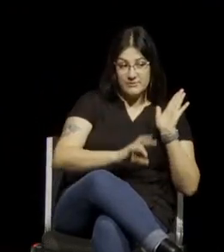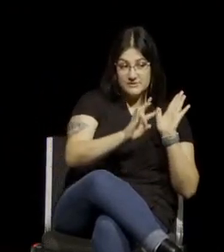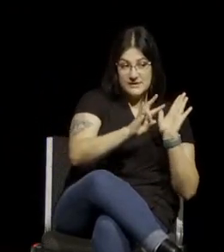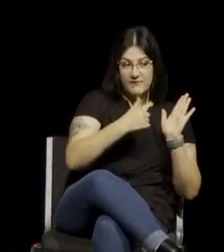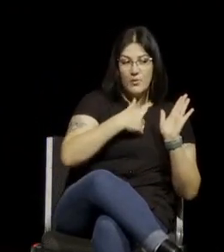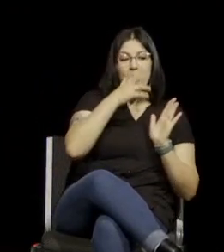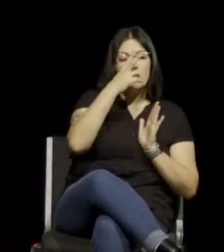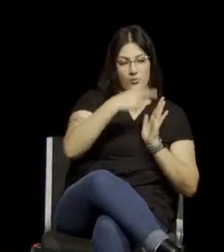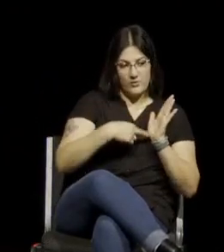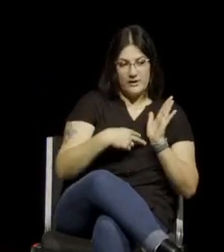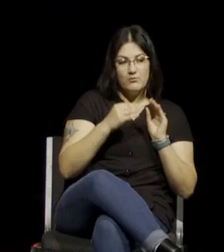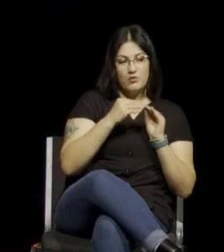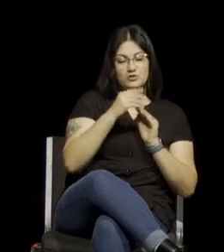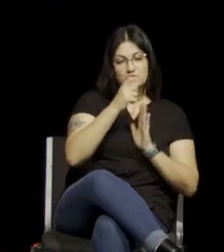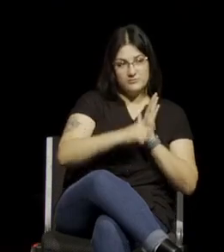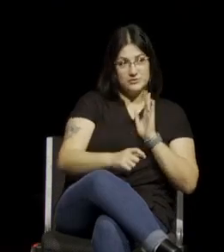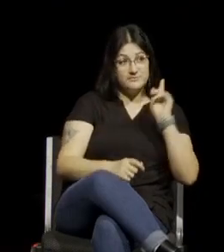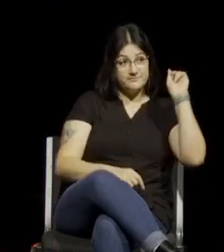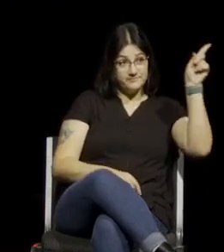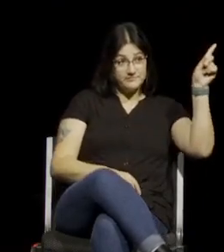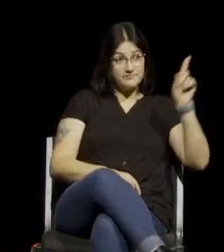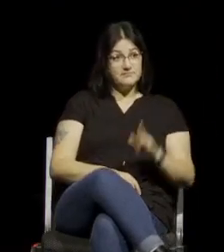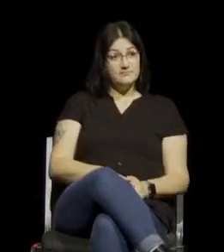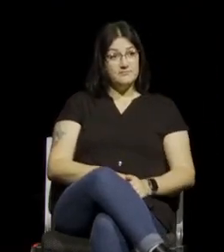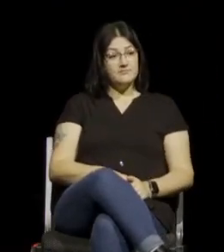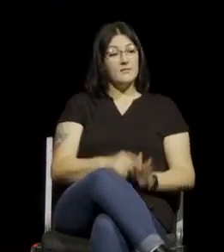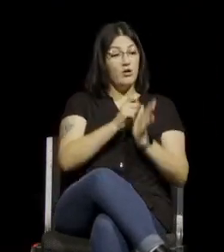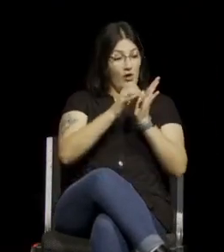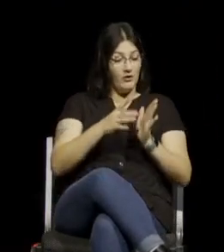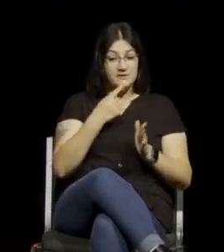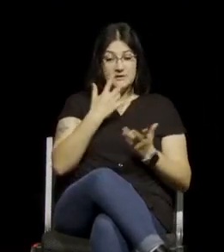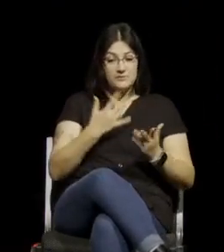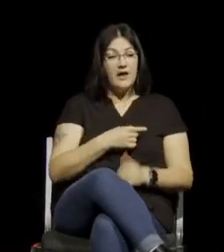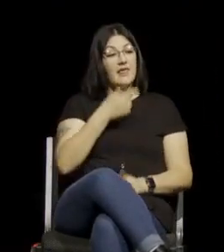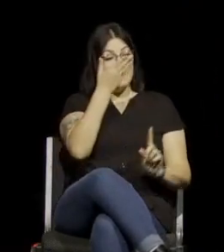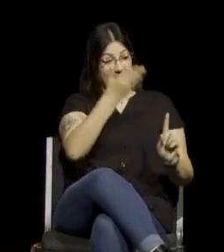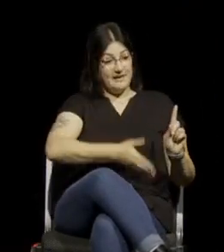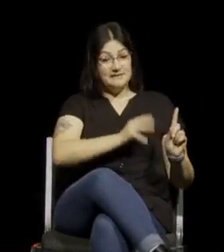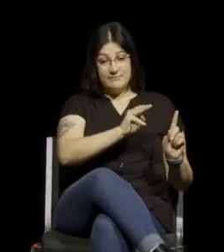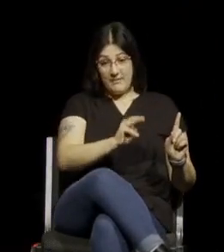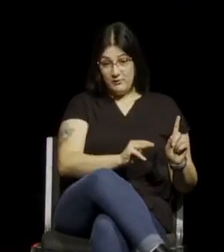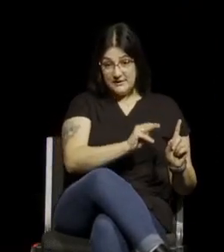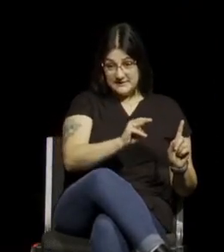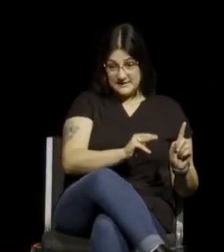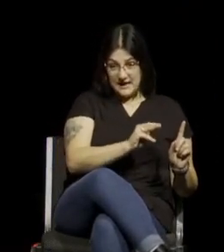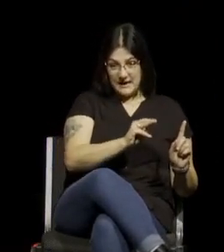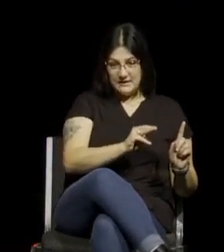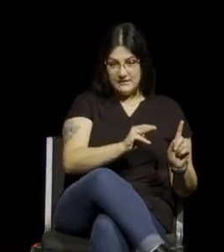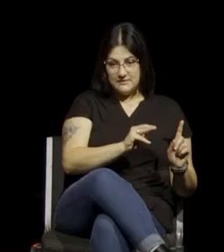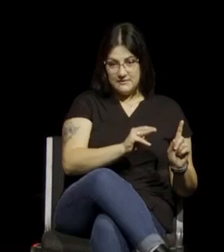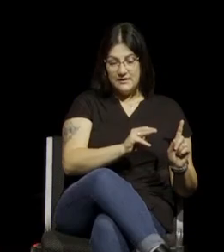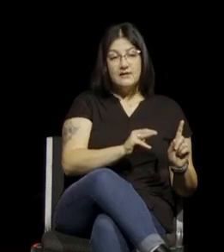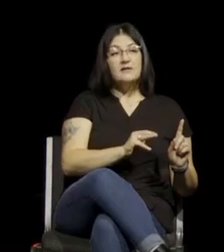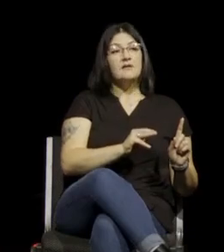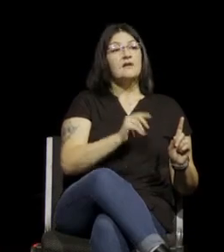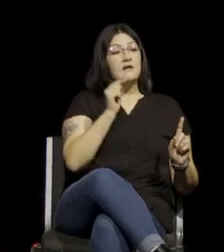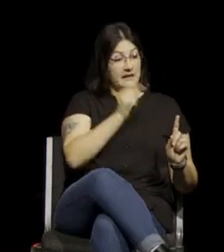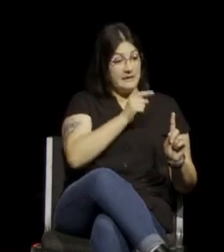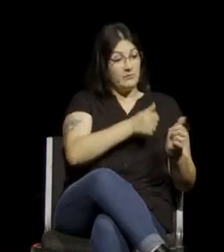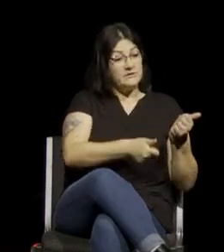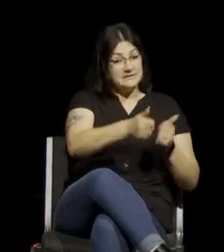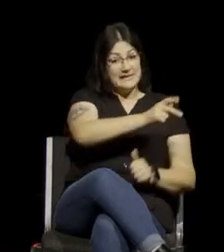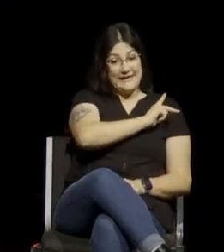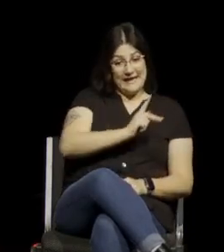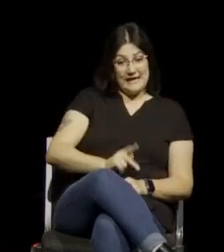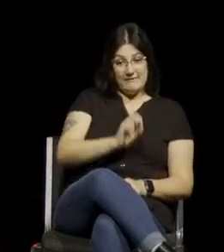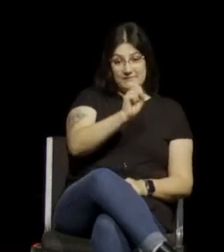little bit of scripture. Verse 1, the author of Hebrews says, this Melchizedek, that grace, was king of